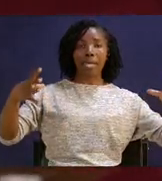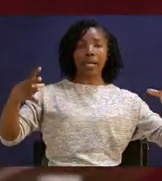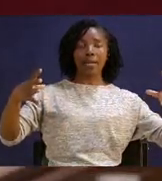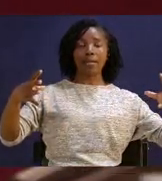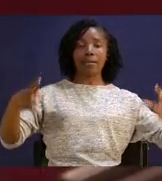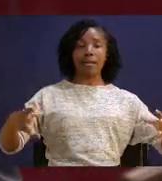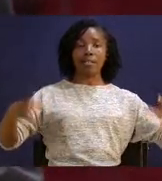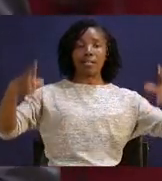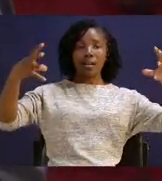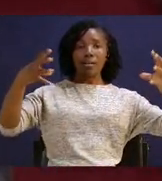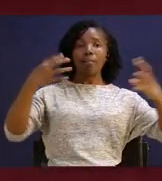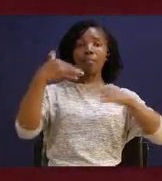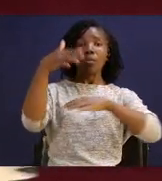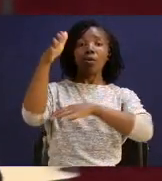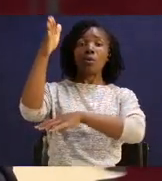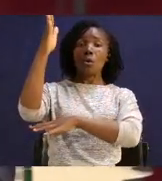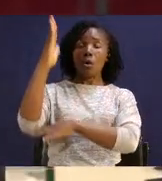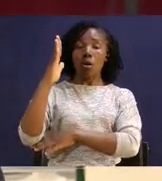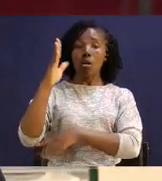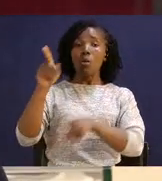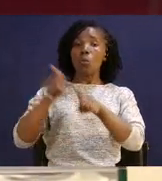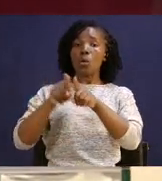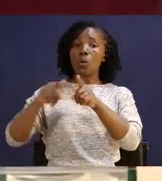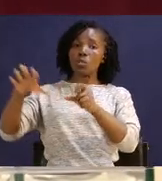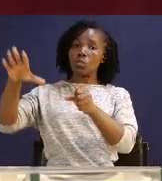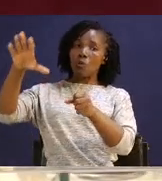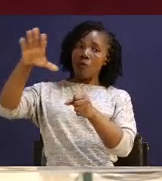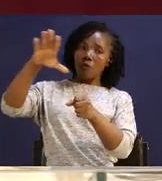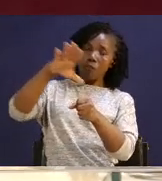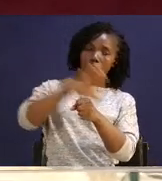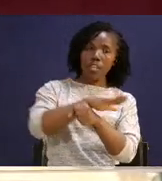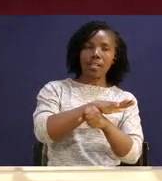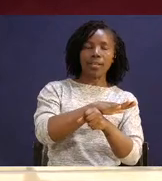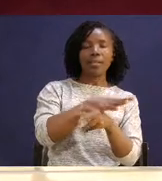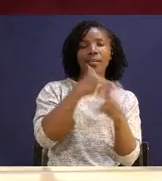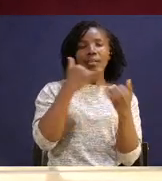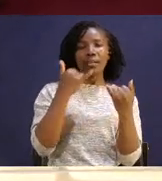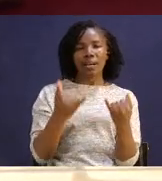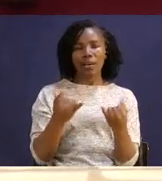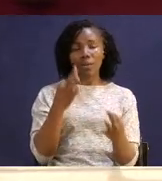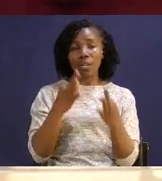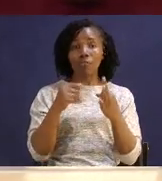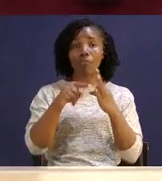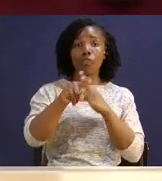God will also fill that one. Now imagine the guy who came with a spoon.